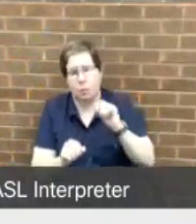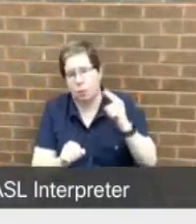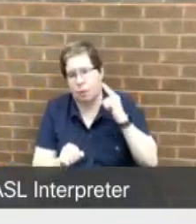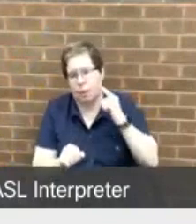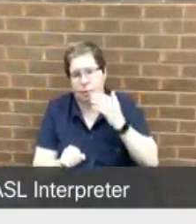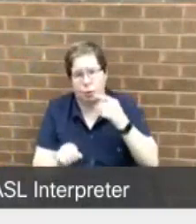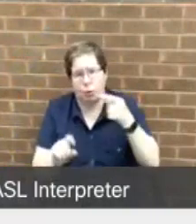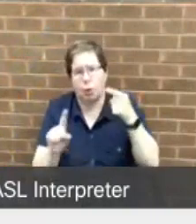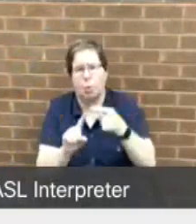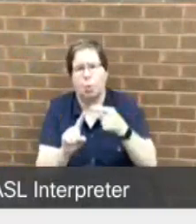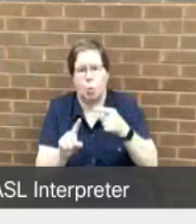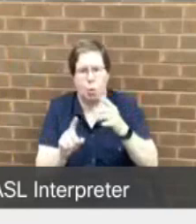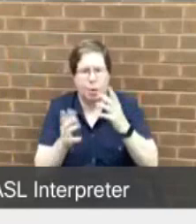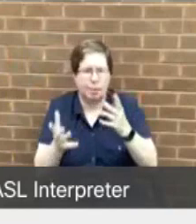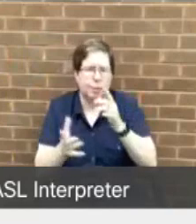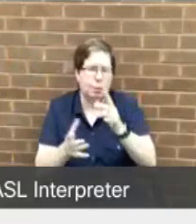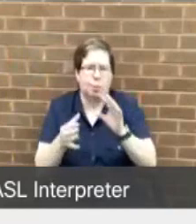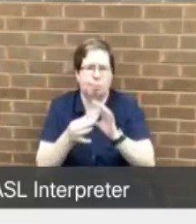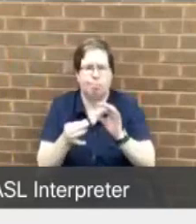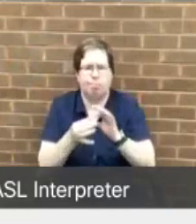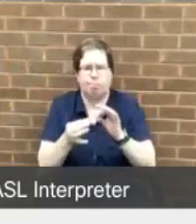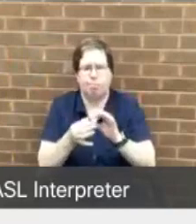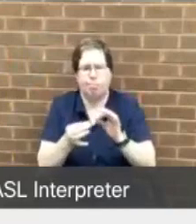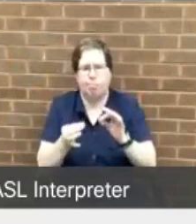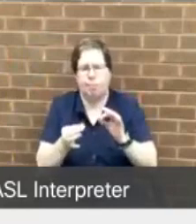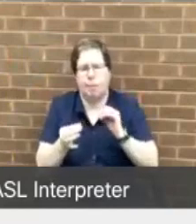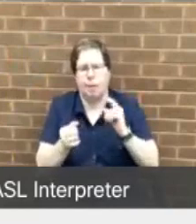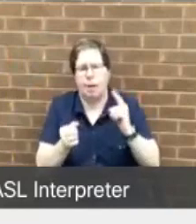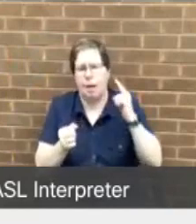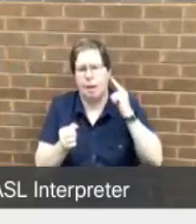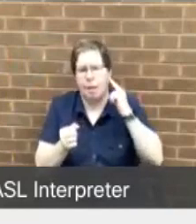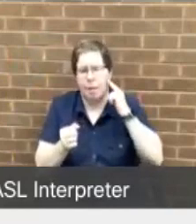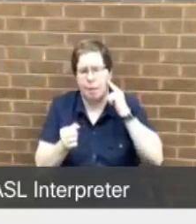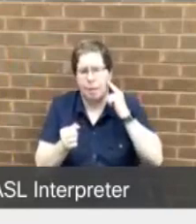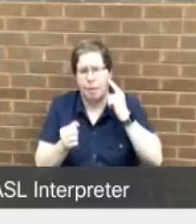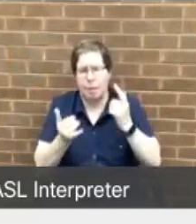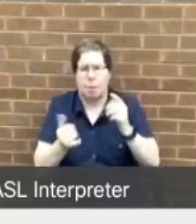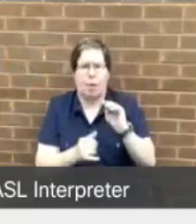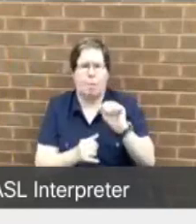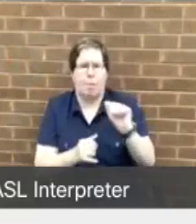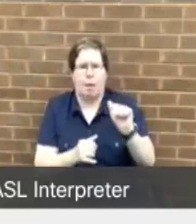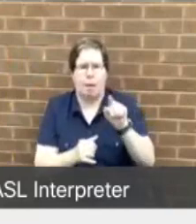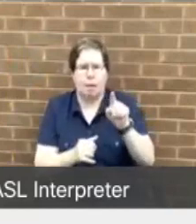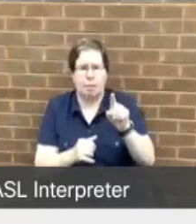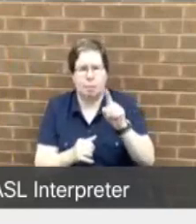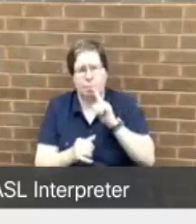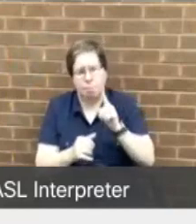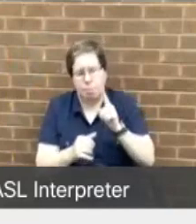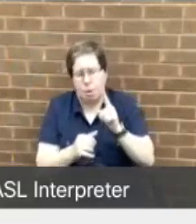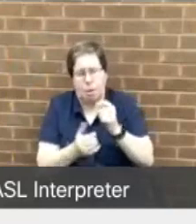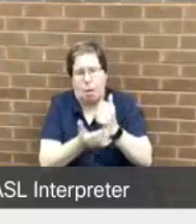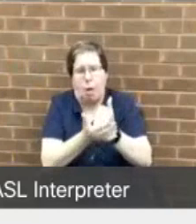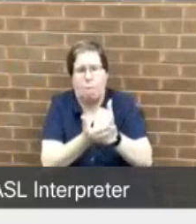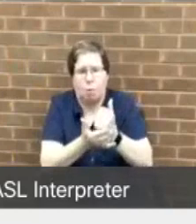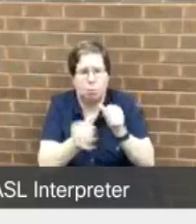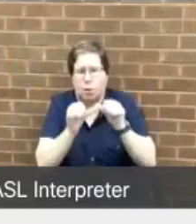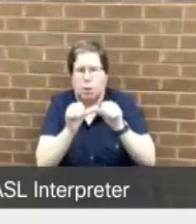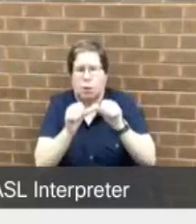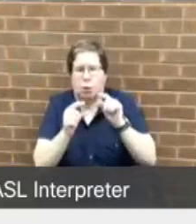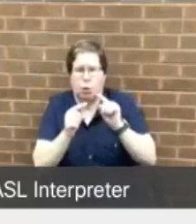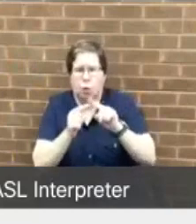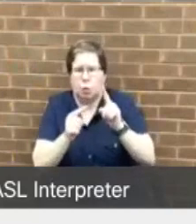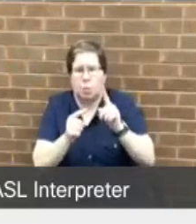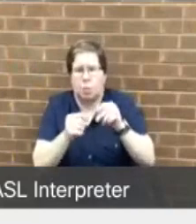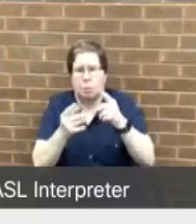that you make as well and point out. I think where MA has been helpful, and I hope will continue to be helpful, is providing some of the